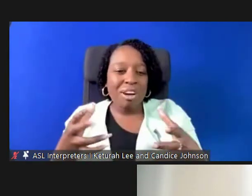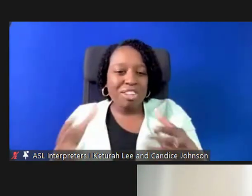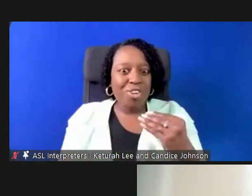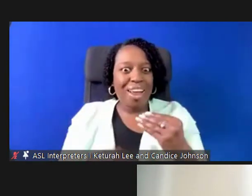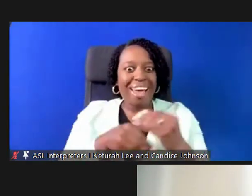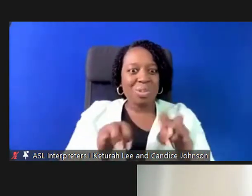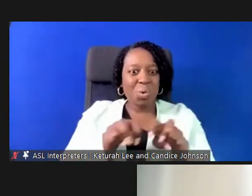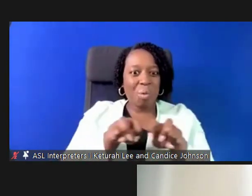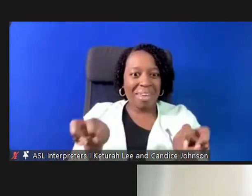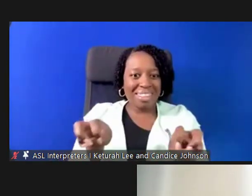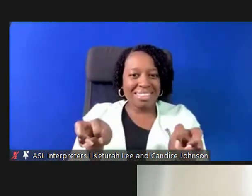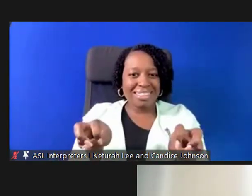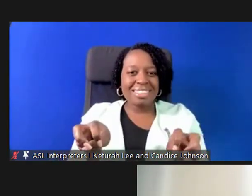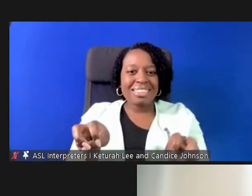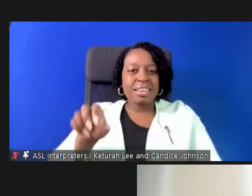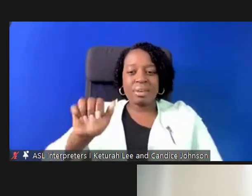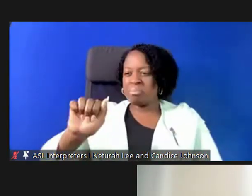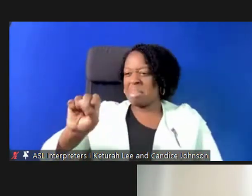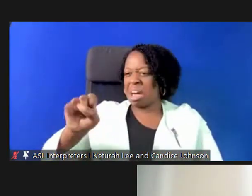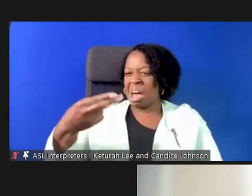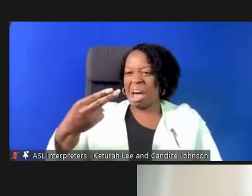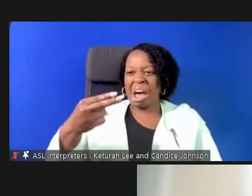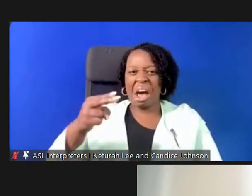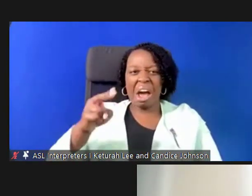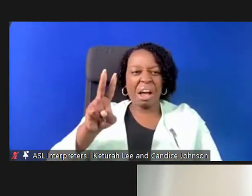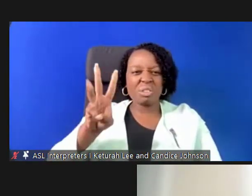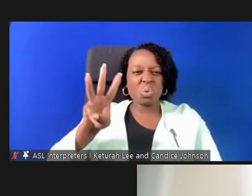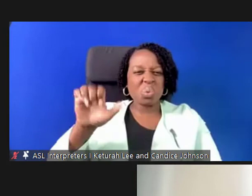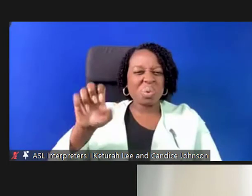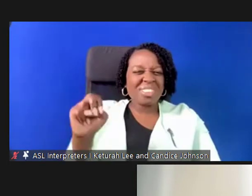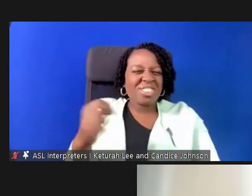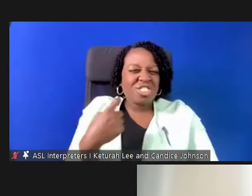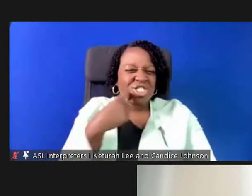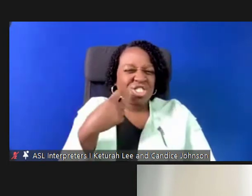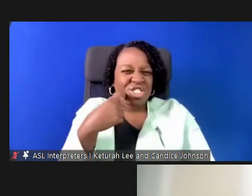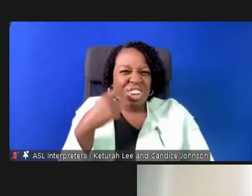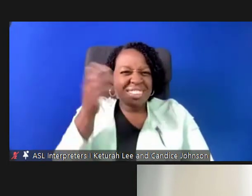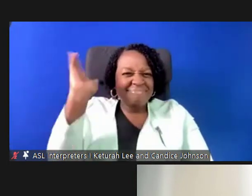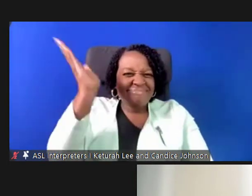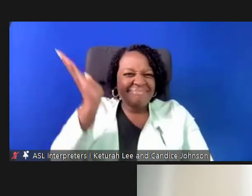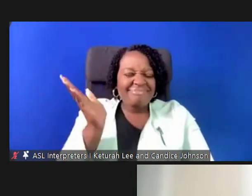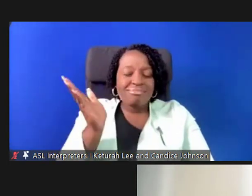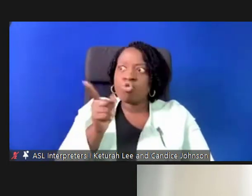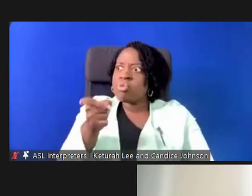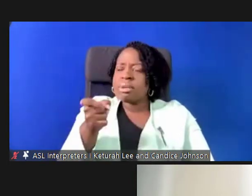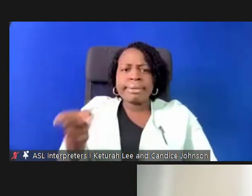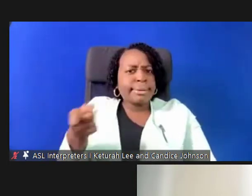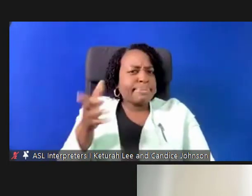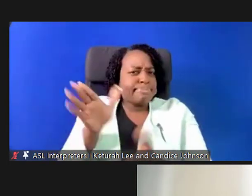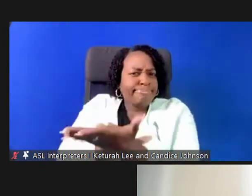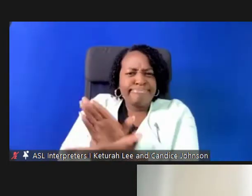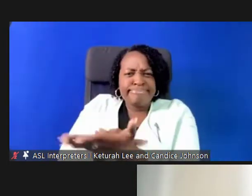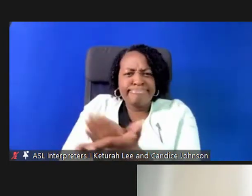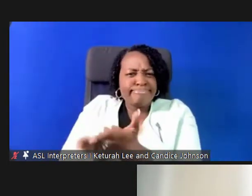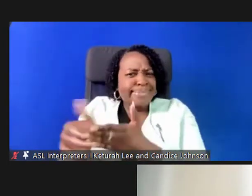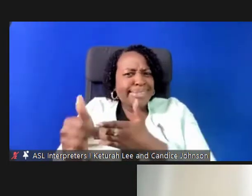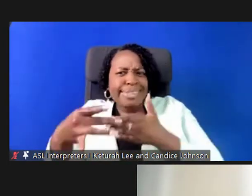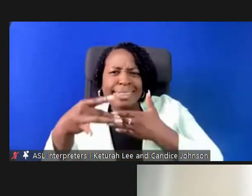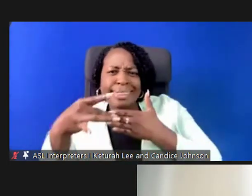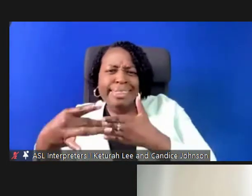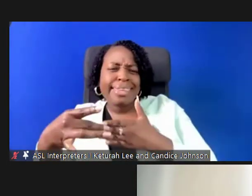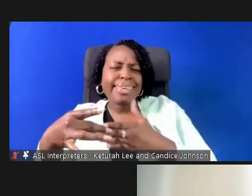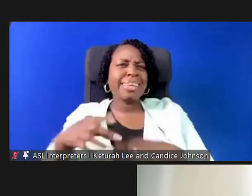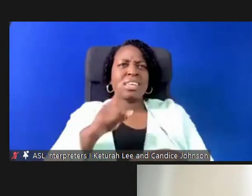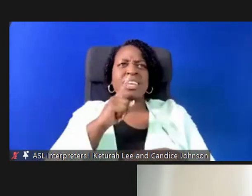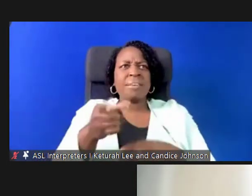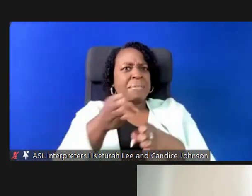information that Ashwin just presented to us, Ashwin is really leading a lot of the field in terms